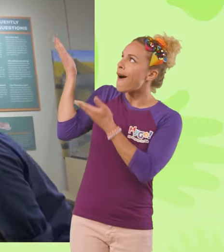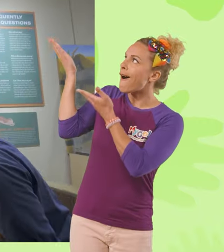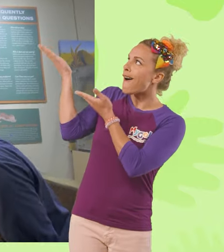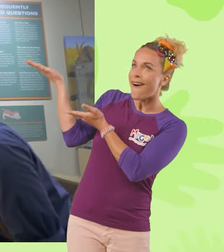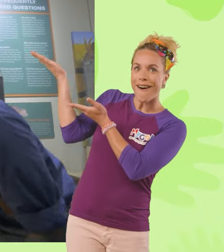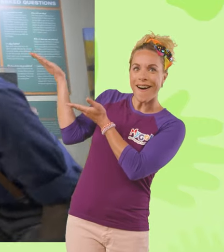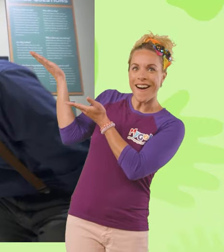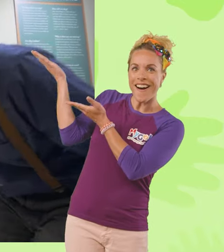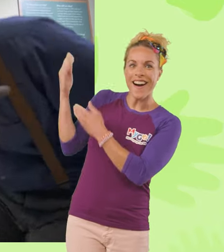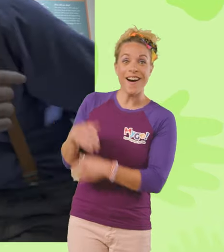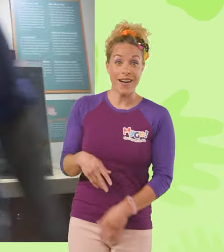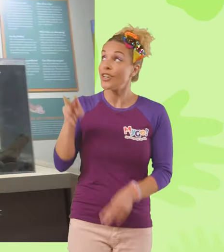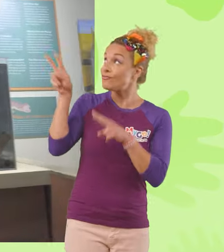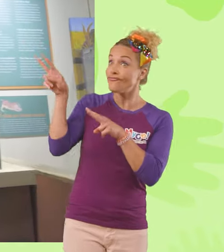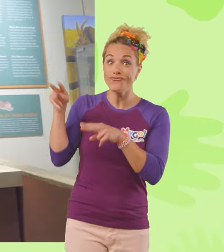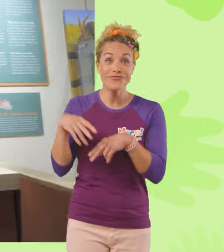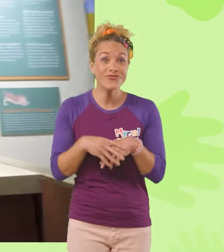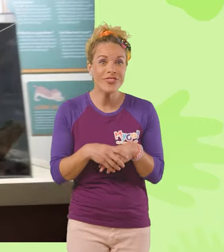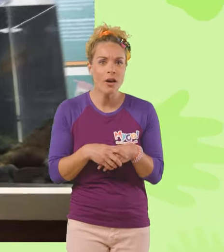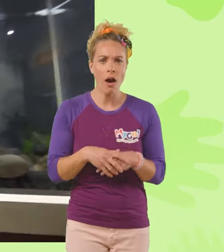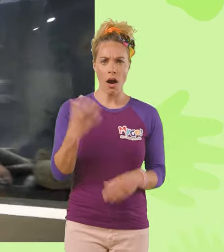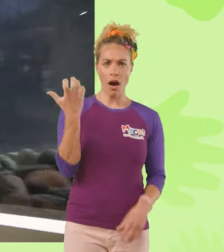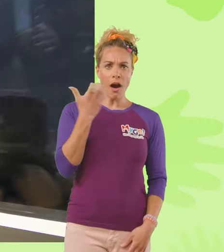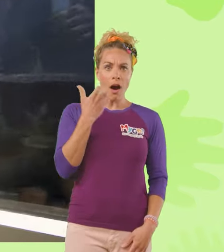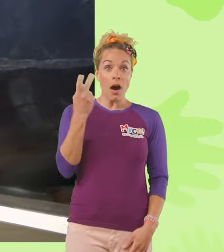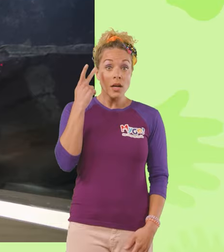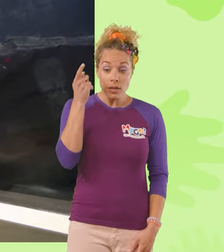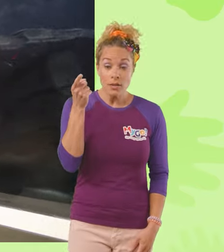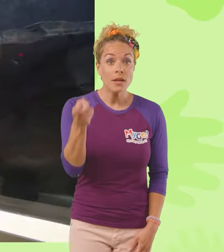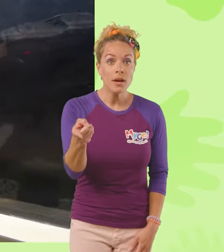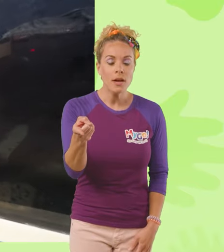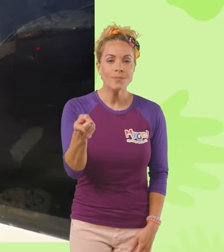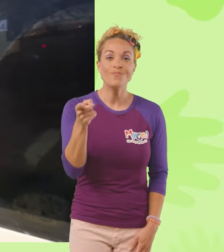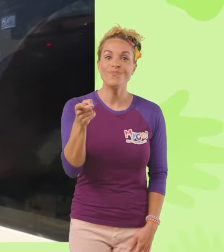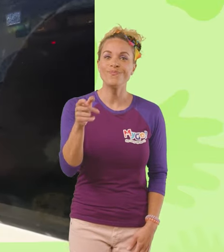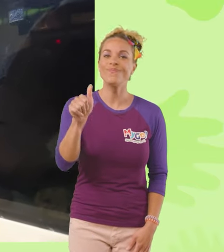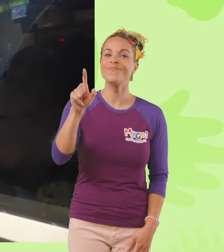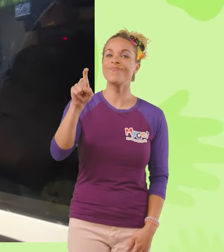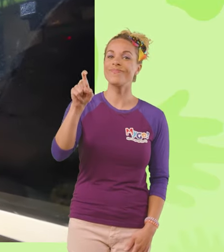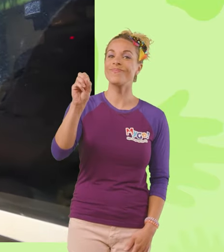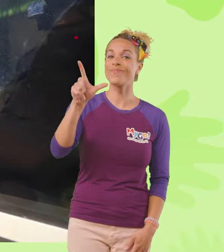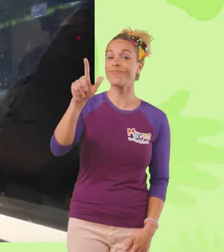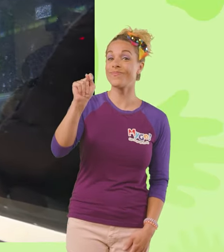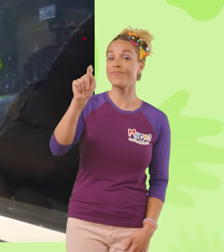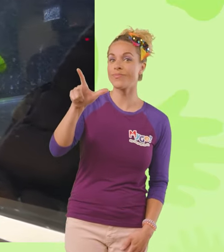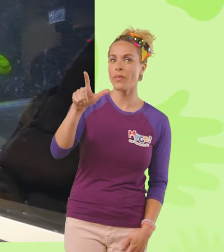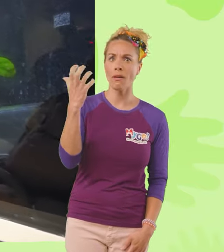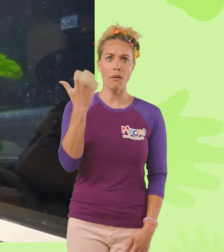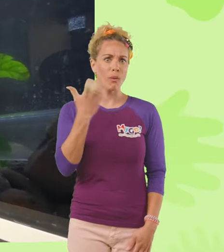and an axolotl. Check this out. Whoa. See that? That's an axolotl.